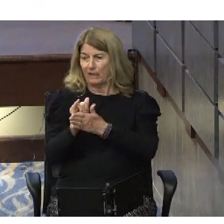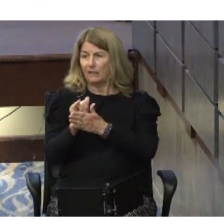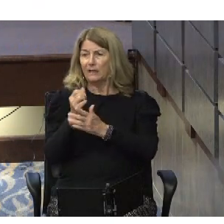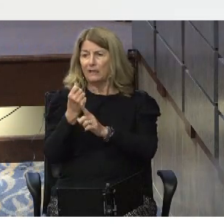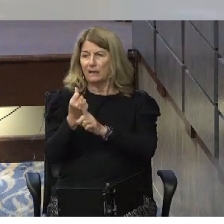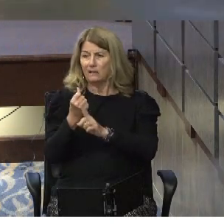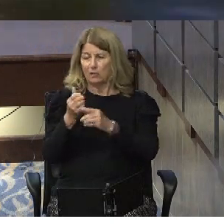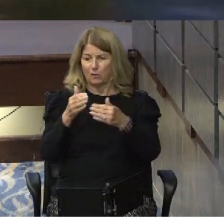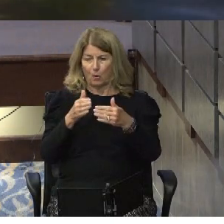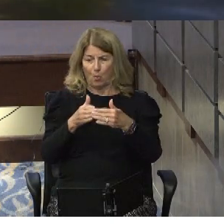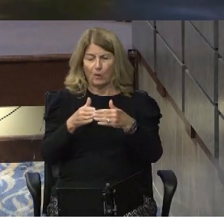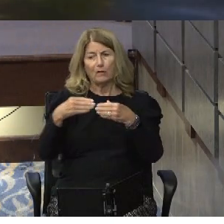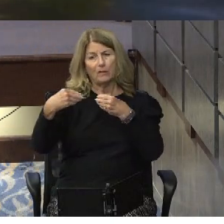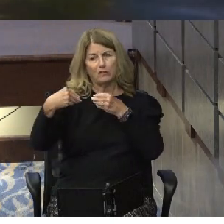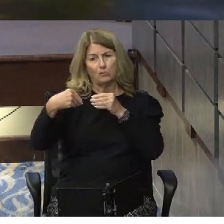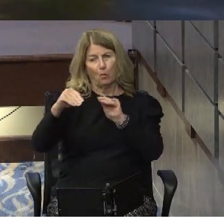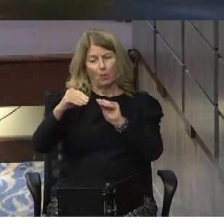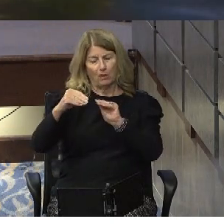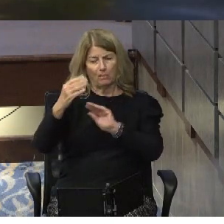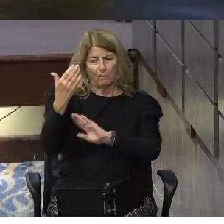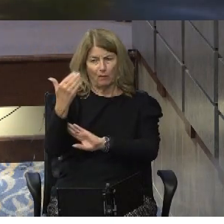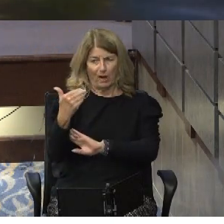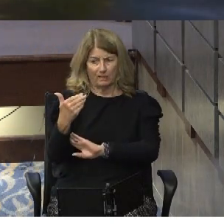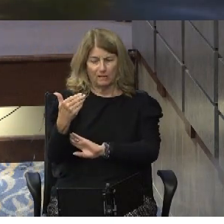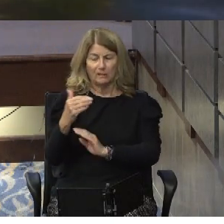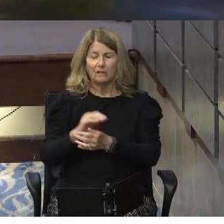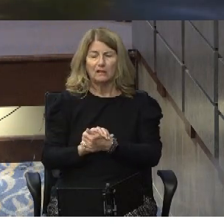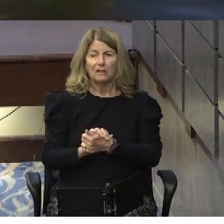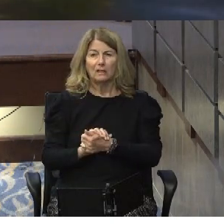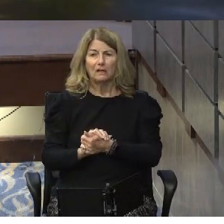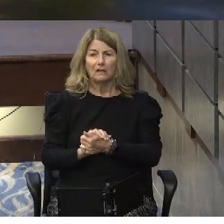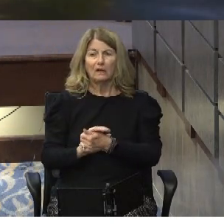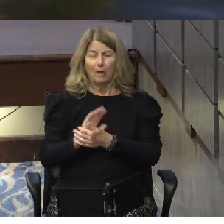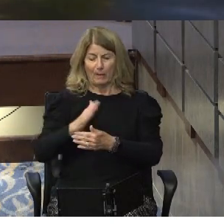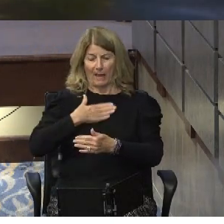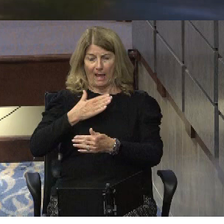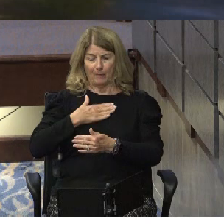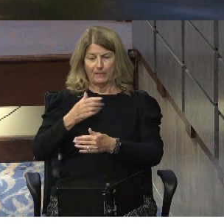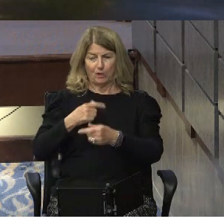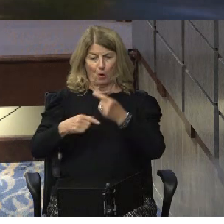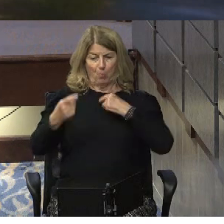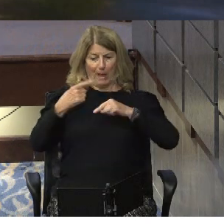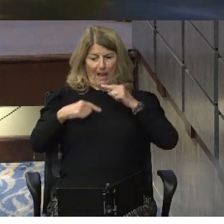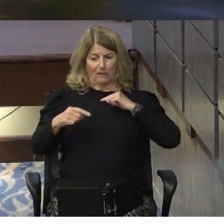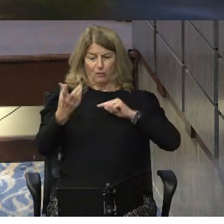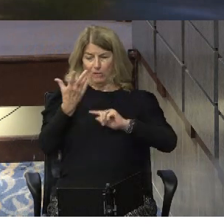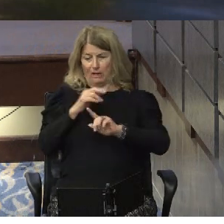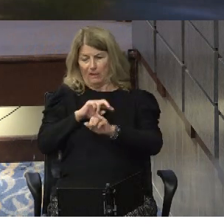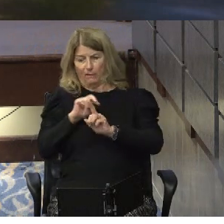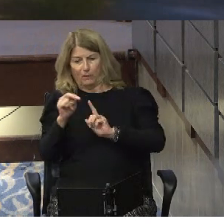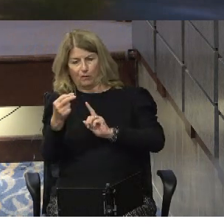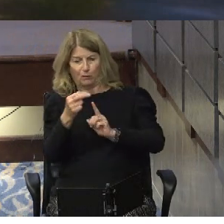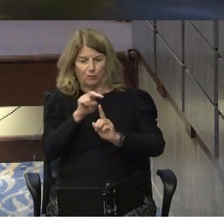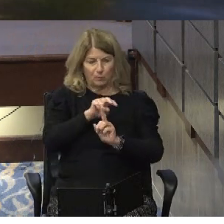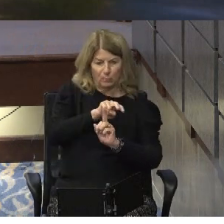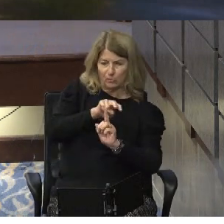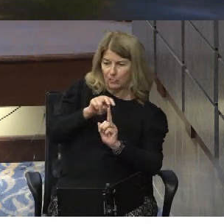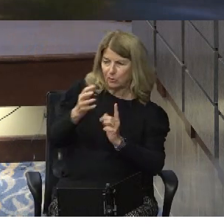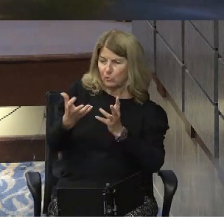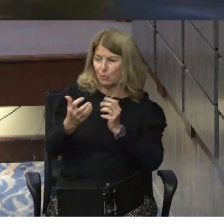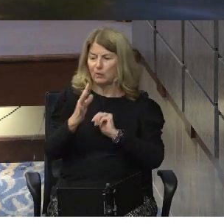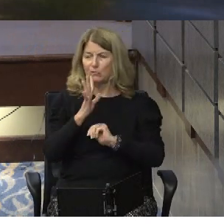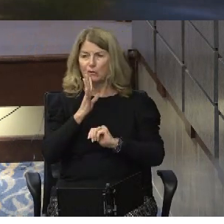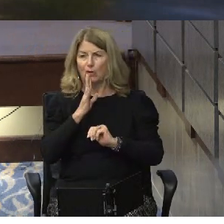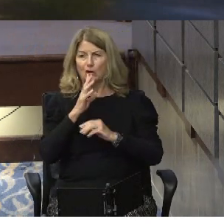the storefront. Sorry. So I'd be happy to jump back to any view you'd like to talk about a little